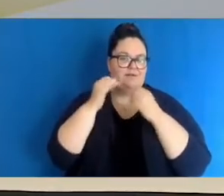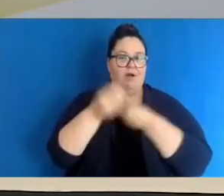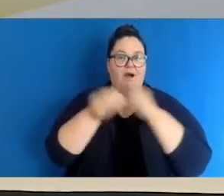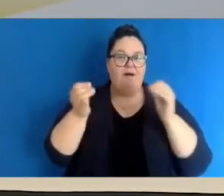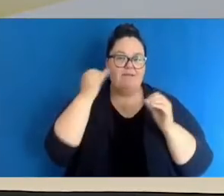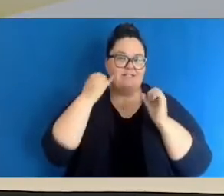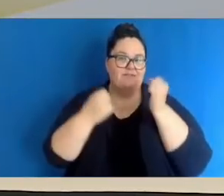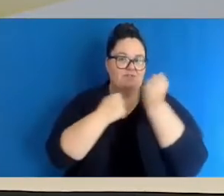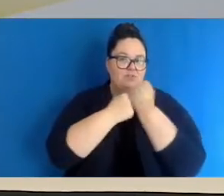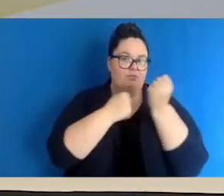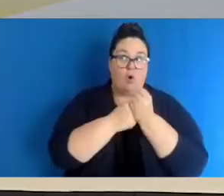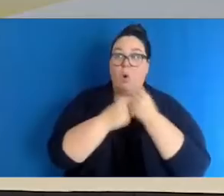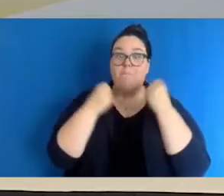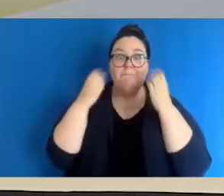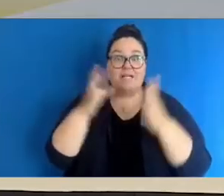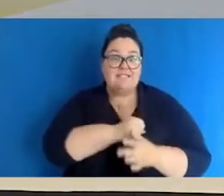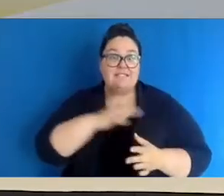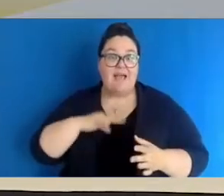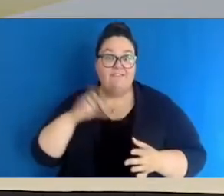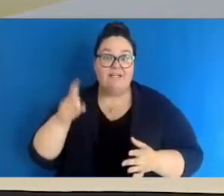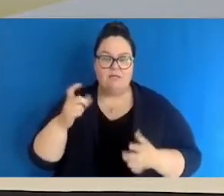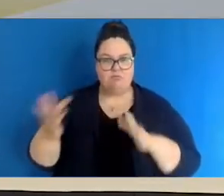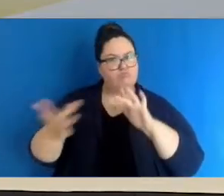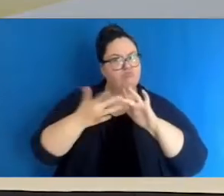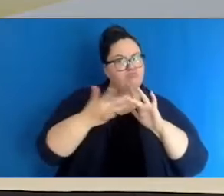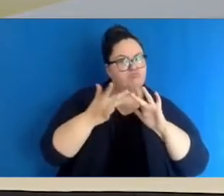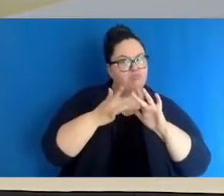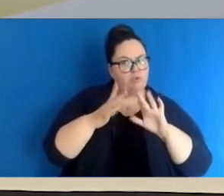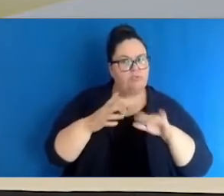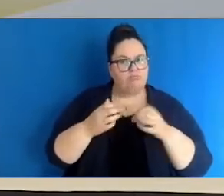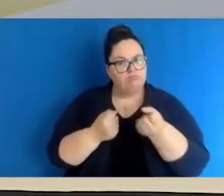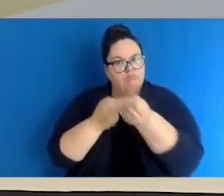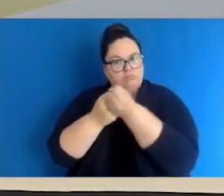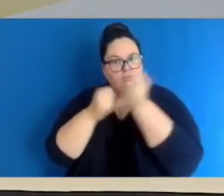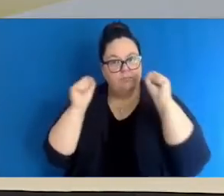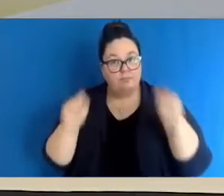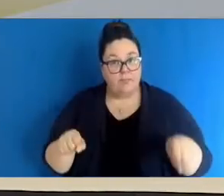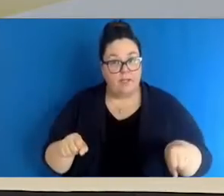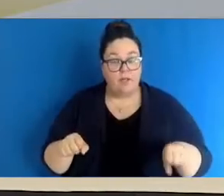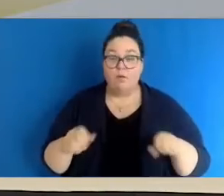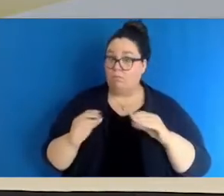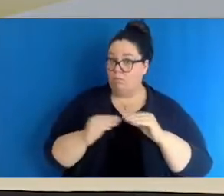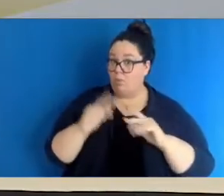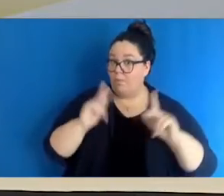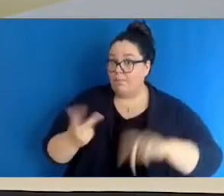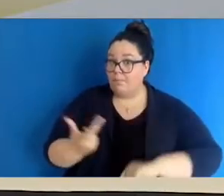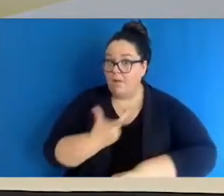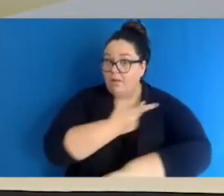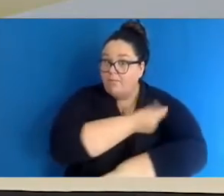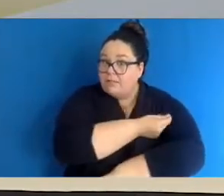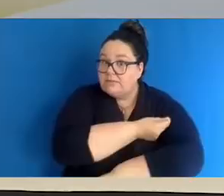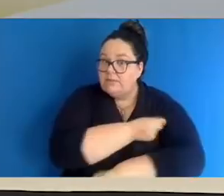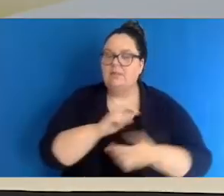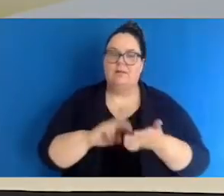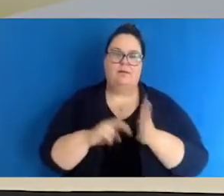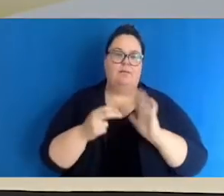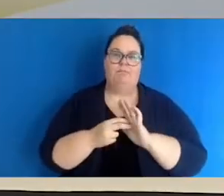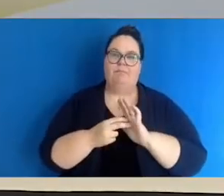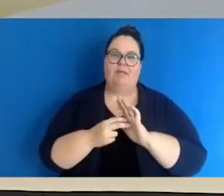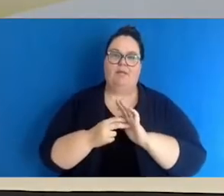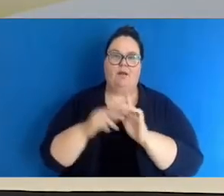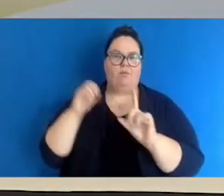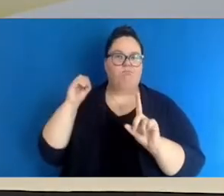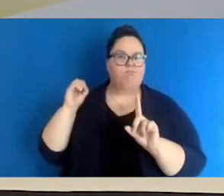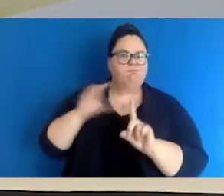who want to be vaccinated. The more people that are fully vaccinated, the less likely we will be exposed